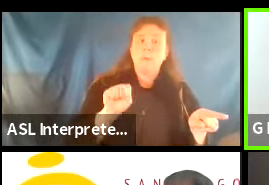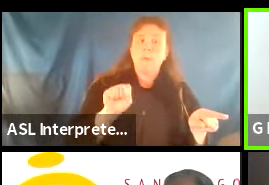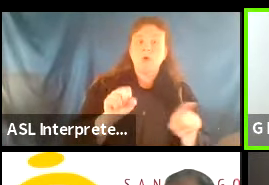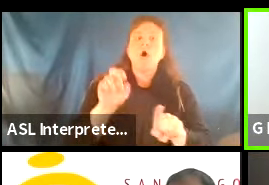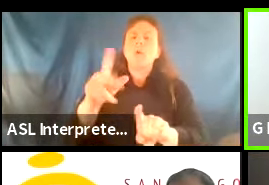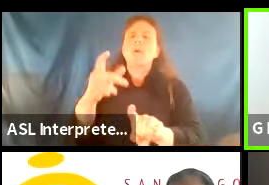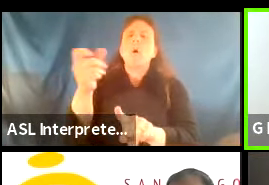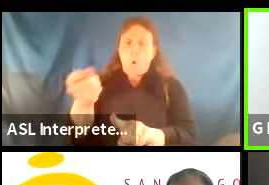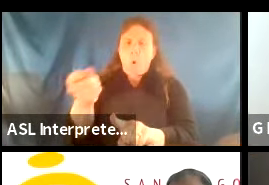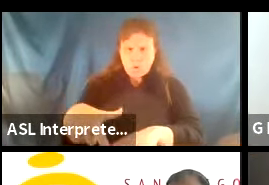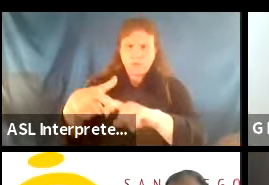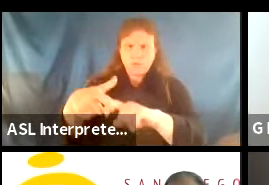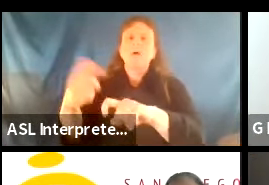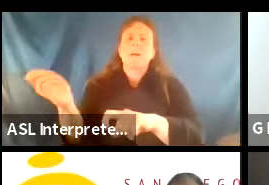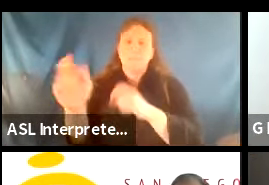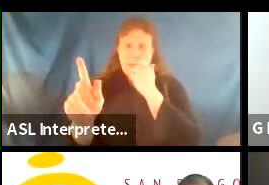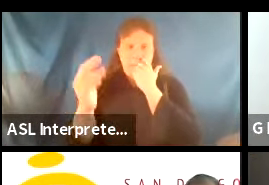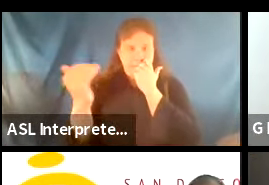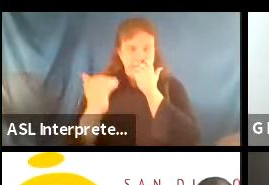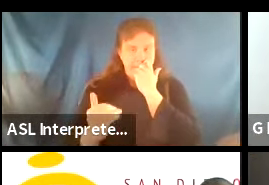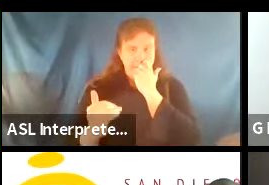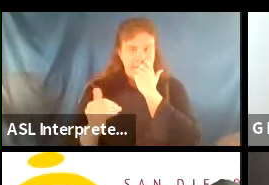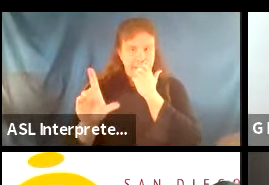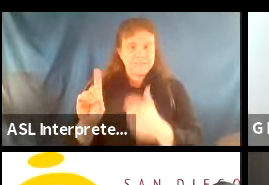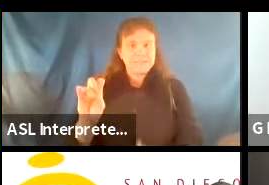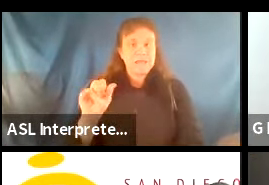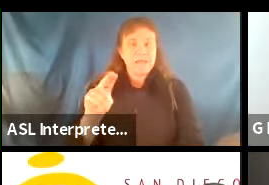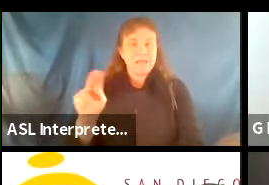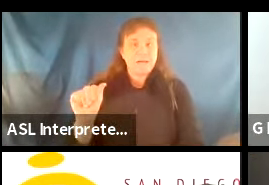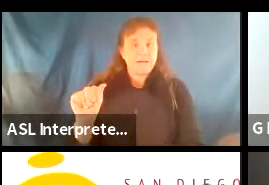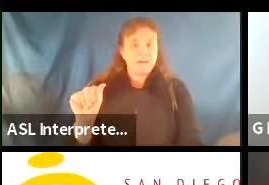so hold on and we'll come back. And what about you, Diana?